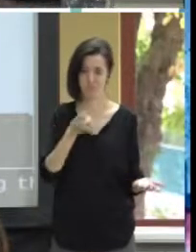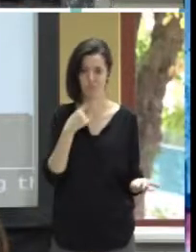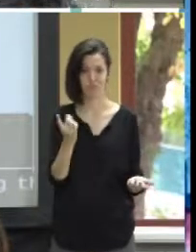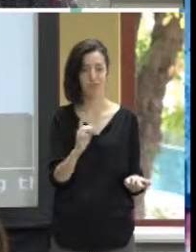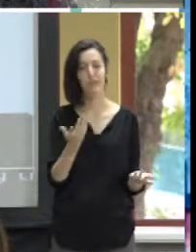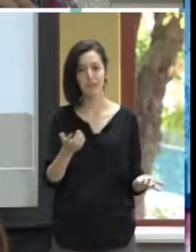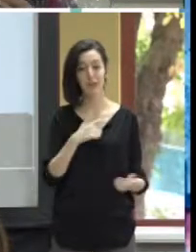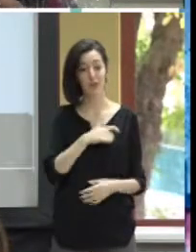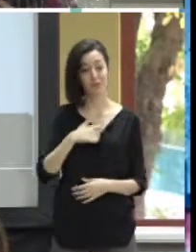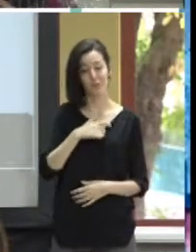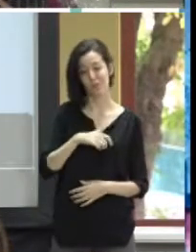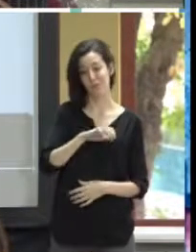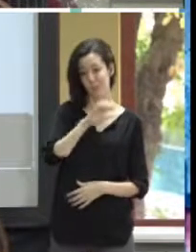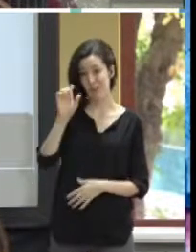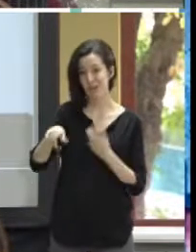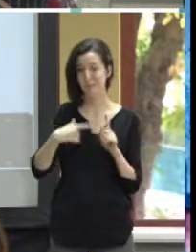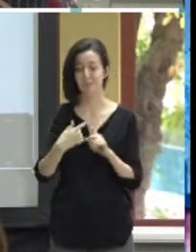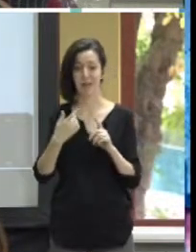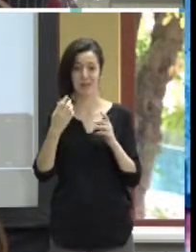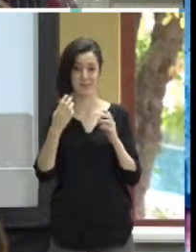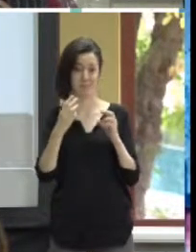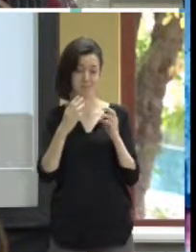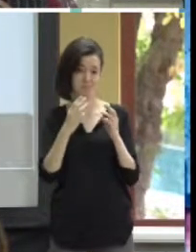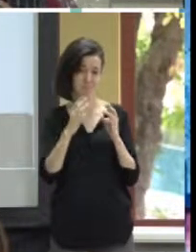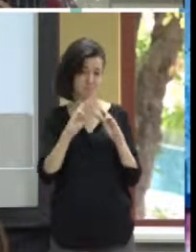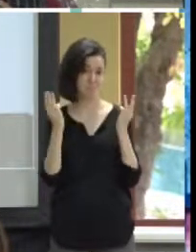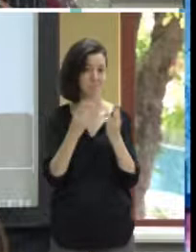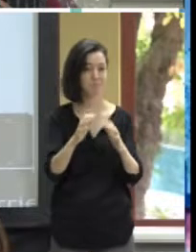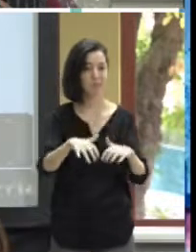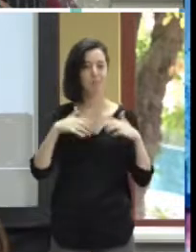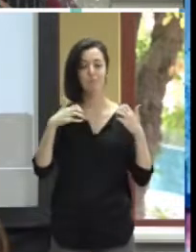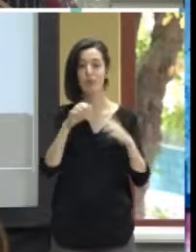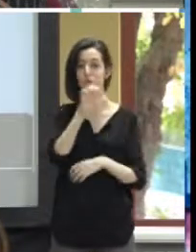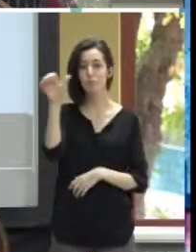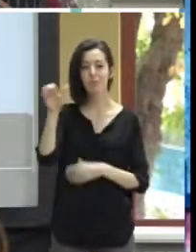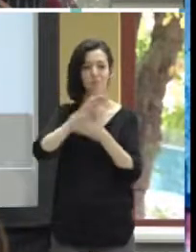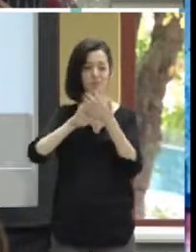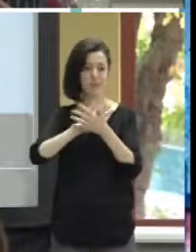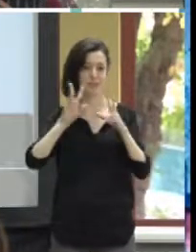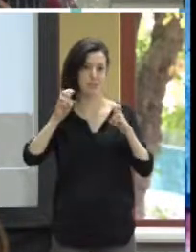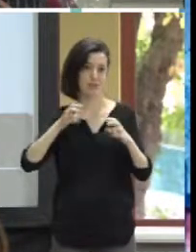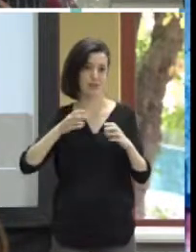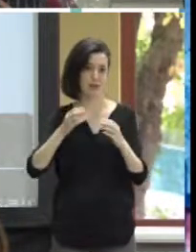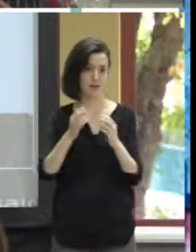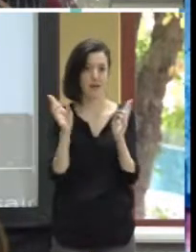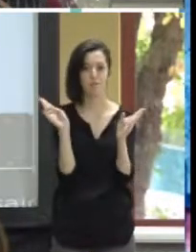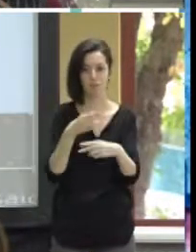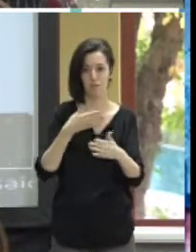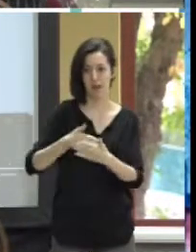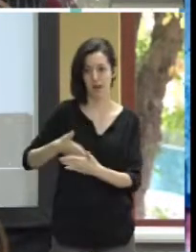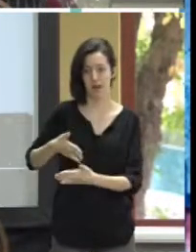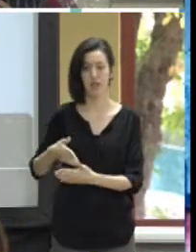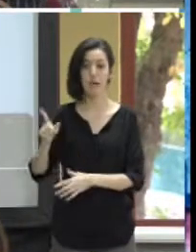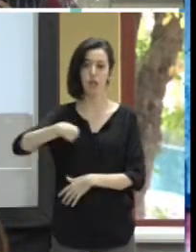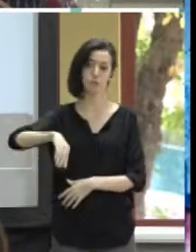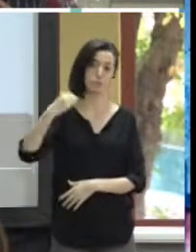equal chances came up to me and said, could you help us, because our interpreters and blind translators, they always have